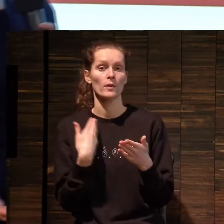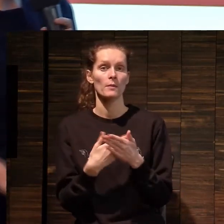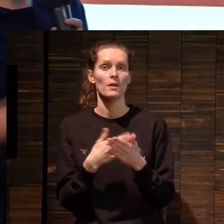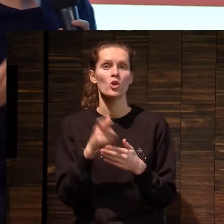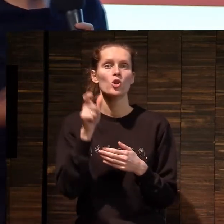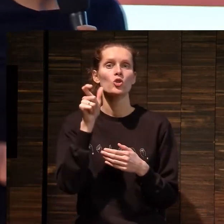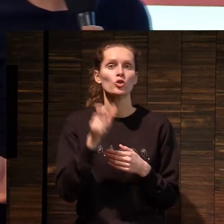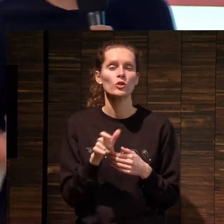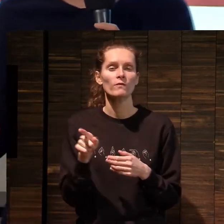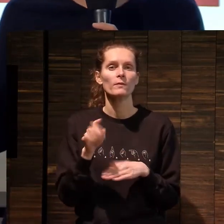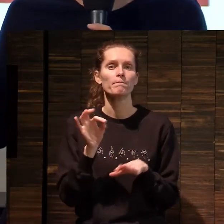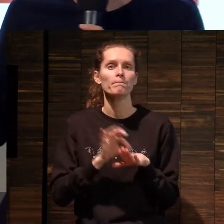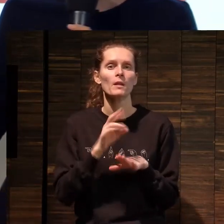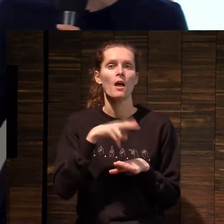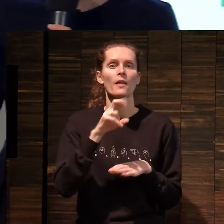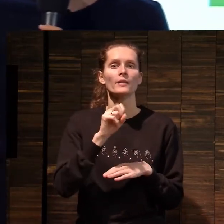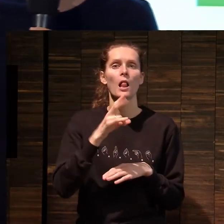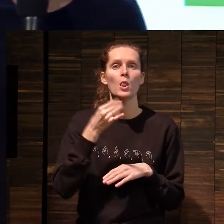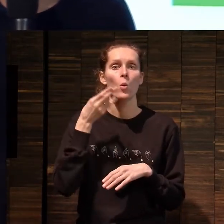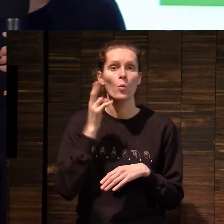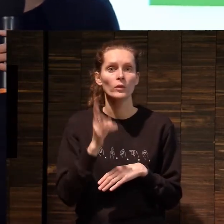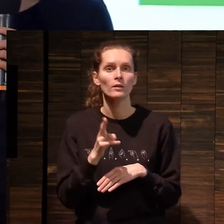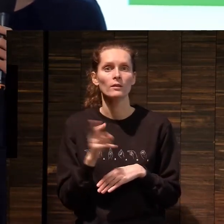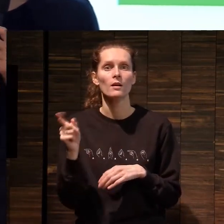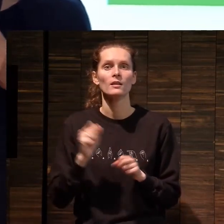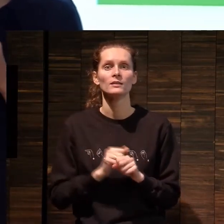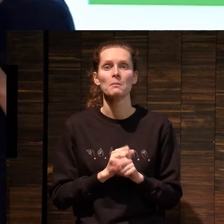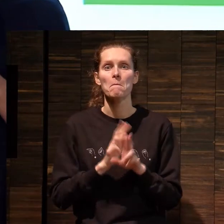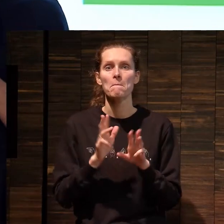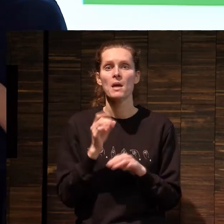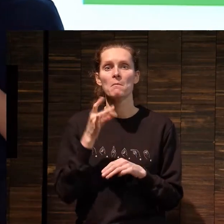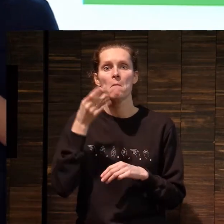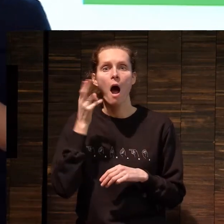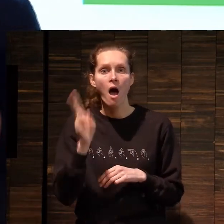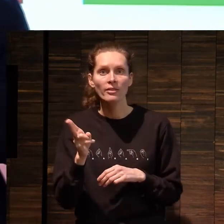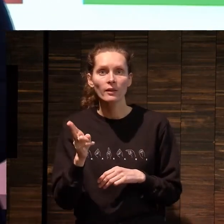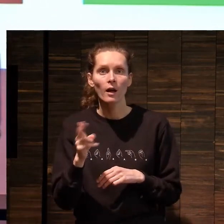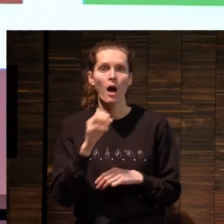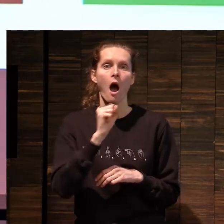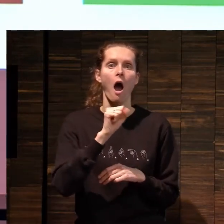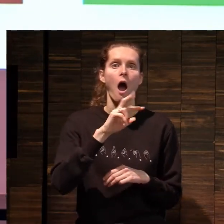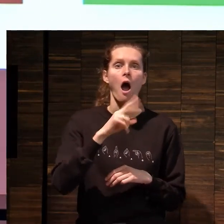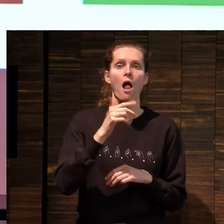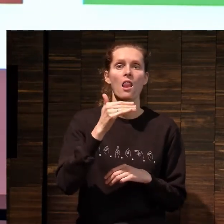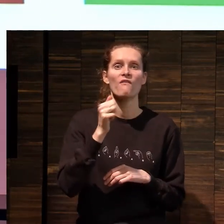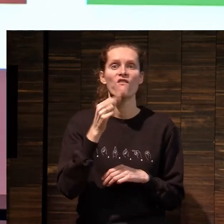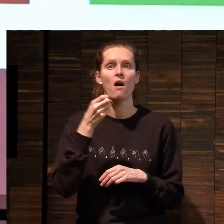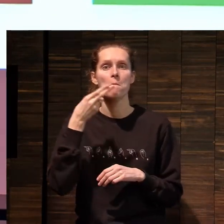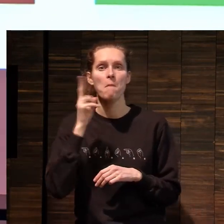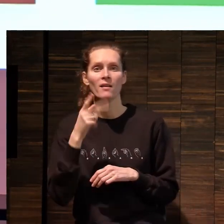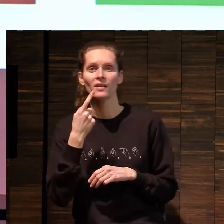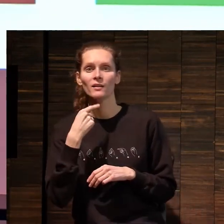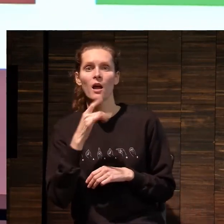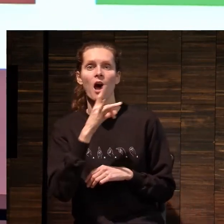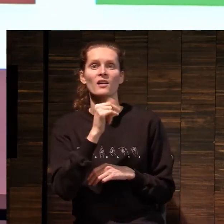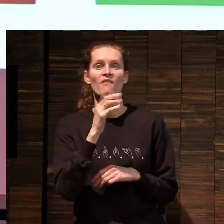Red, green, and yellow. Because for people who are colorblind, for example, Sberbank,